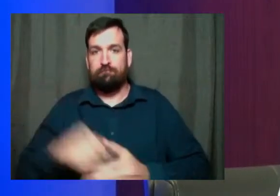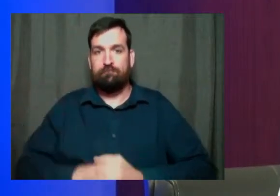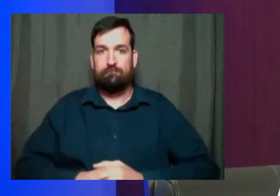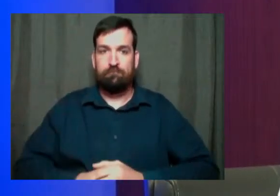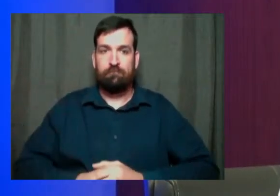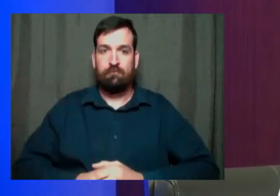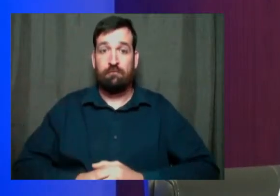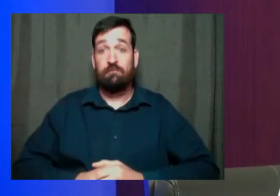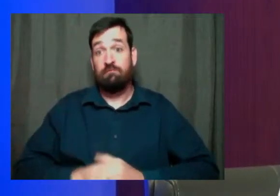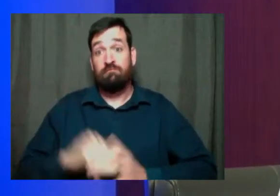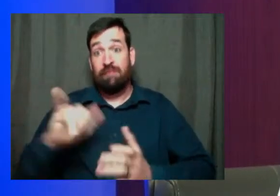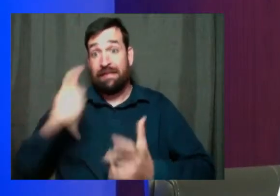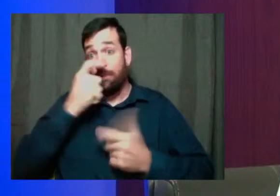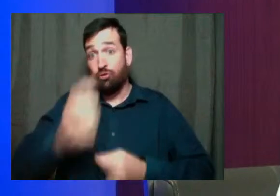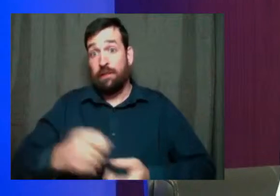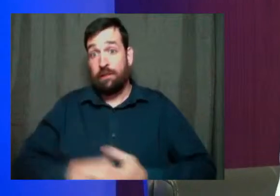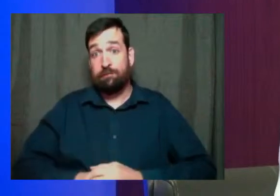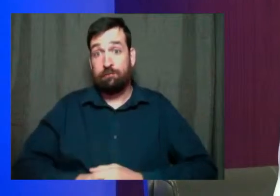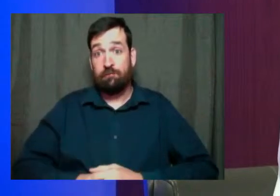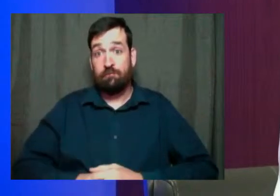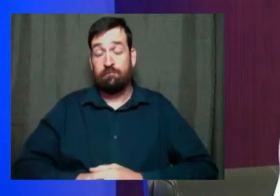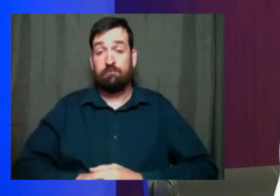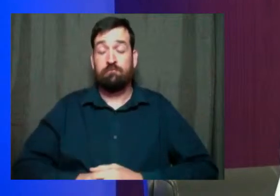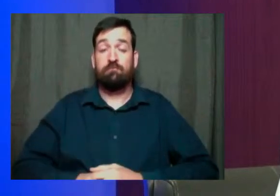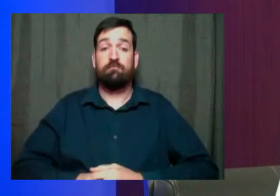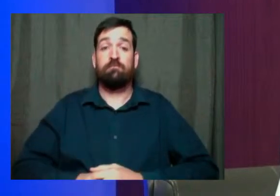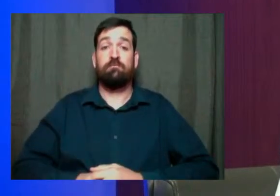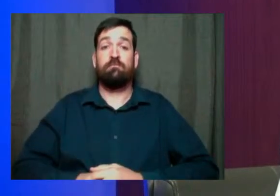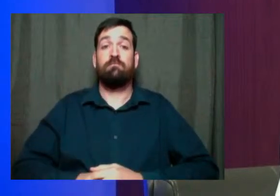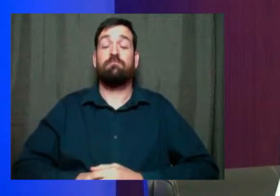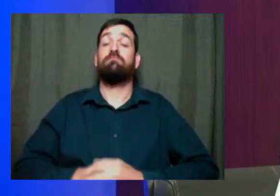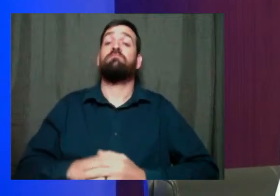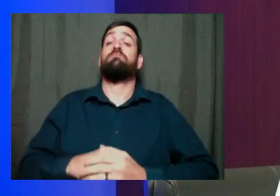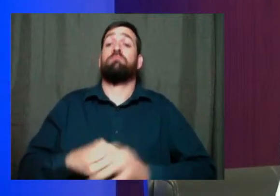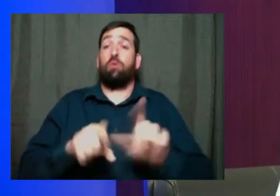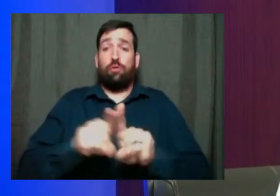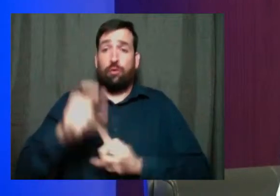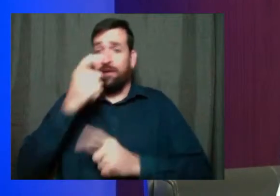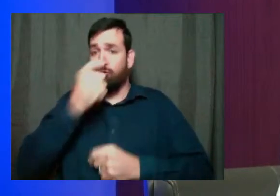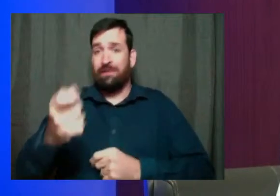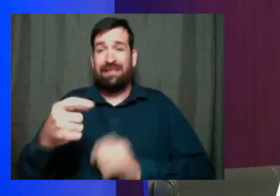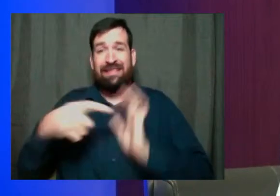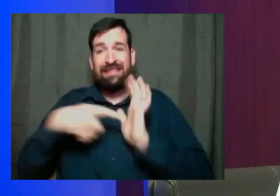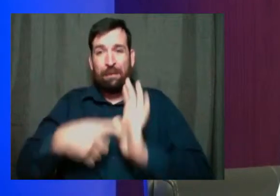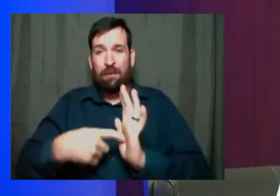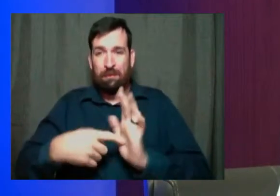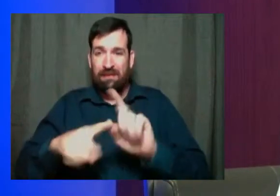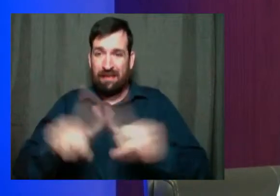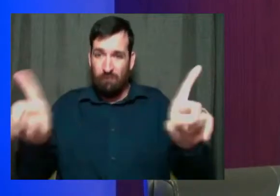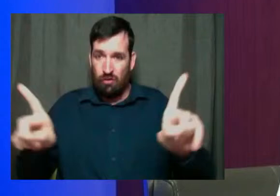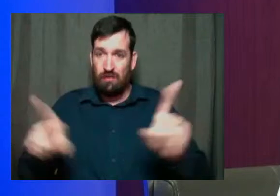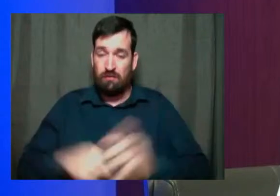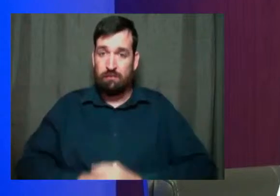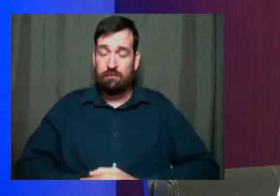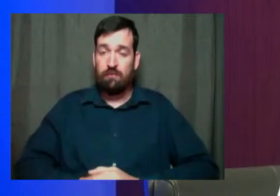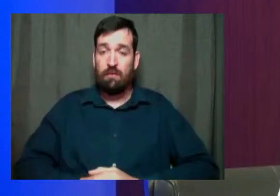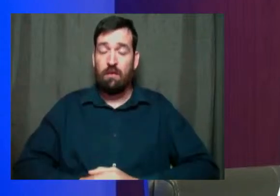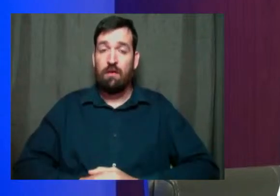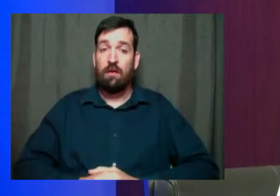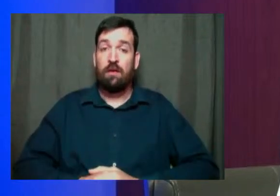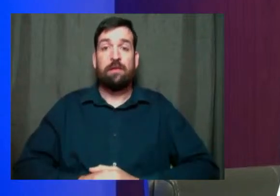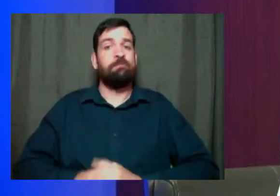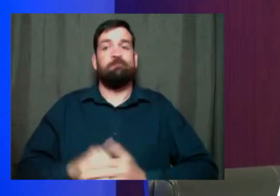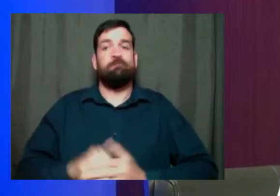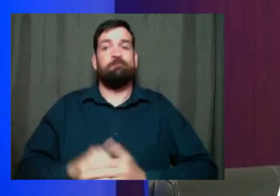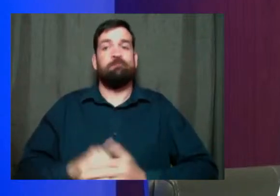that's interesting, I think, as just a point of fact. I think it's interesting that the symptoms appear to be different. We will have to wait and see what